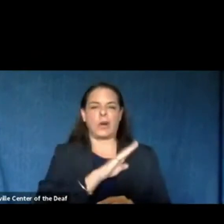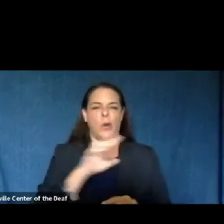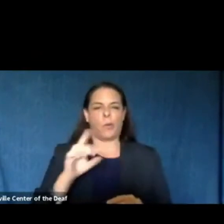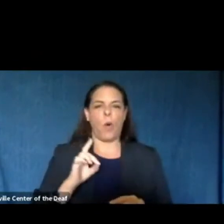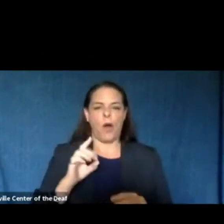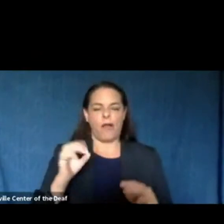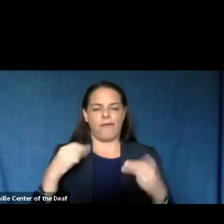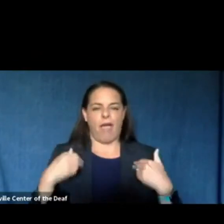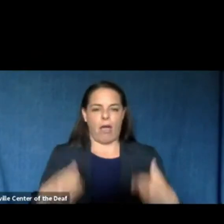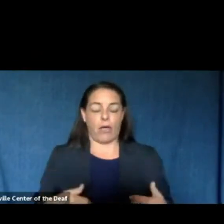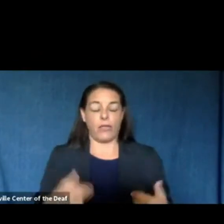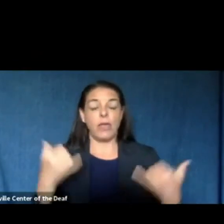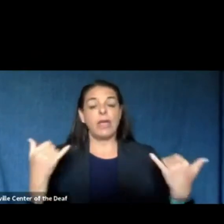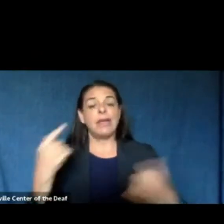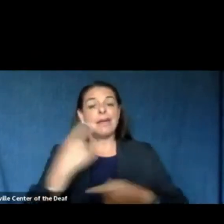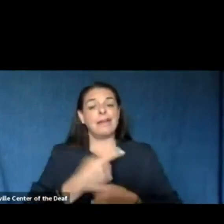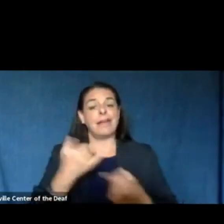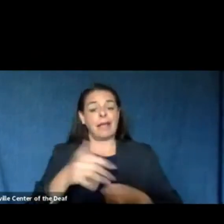We have